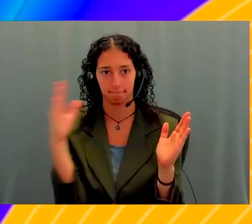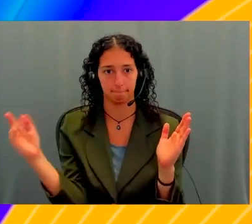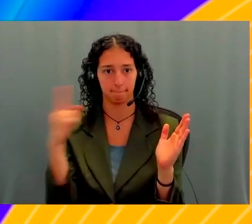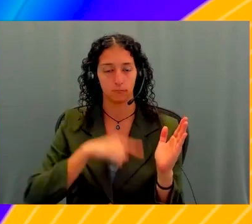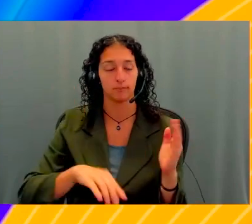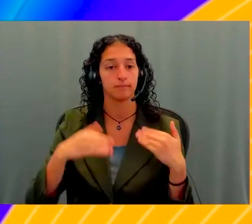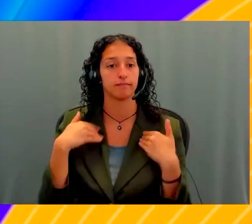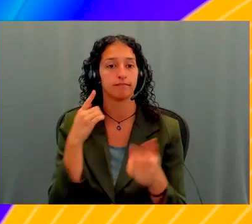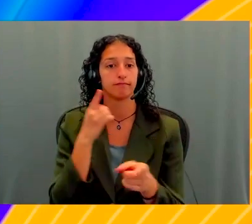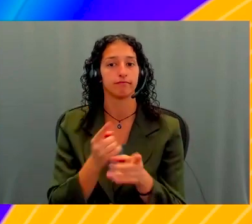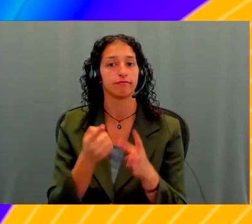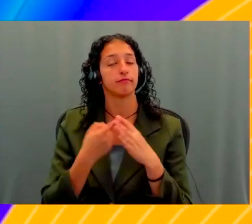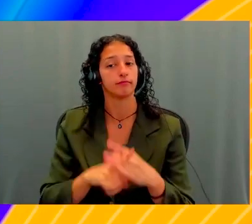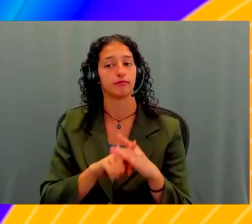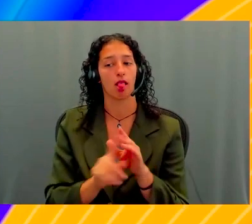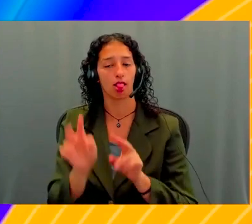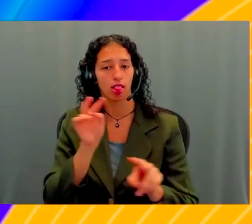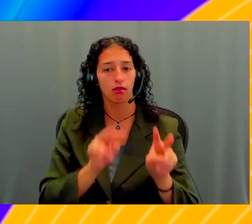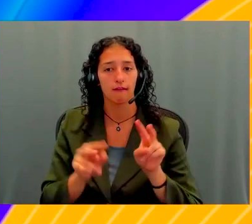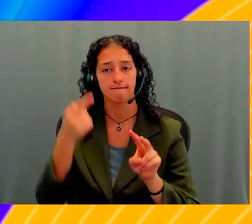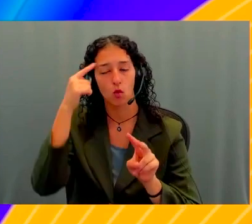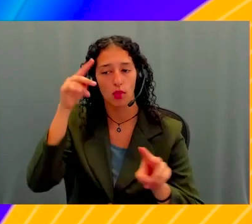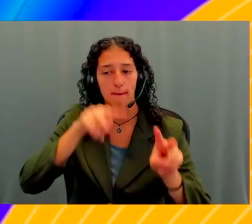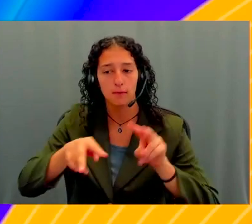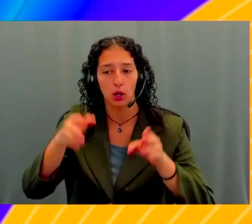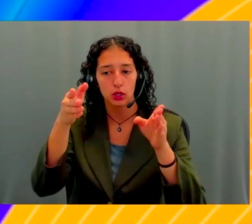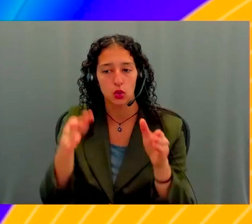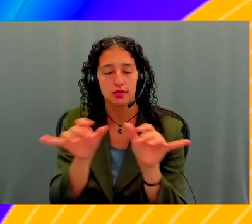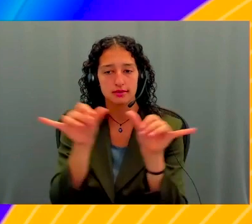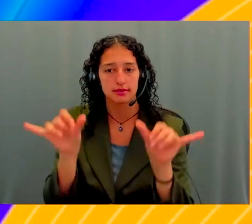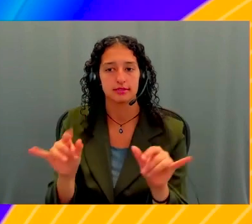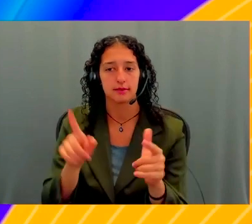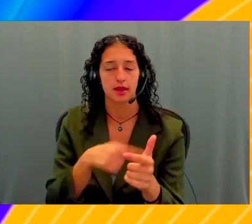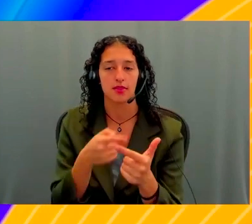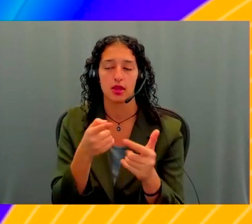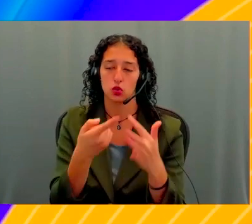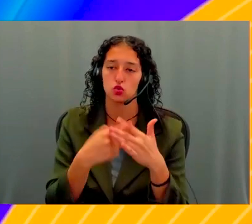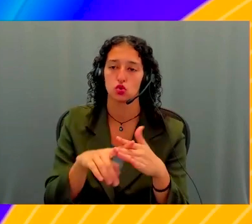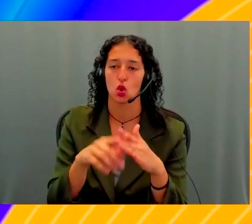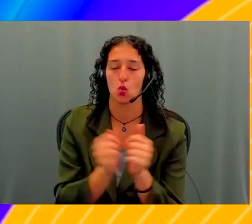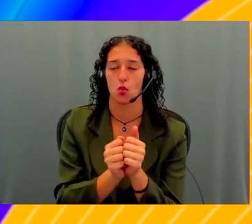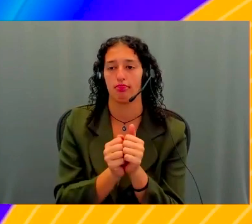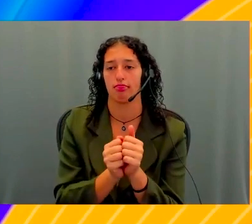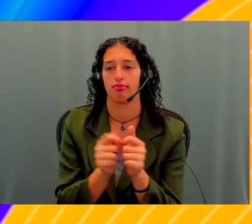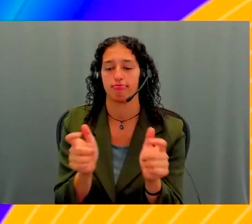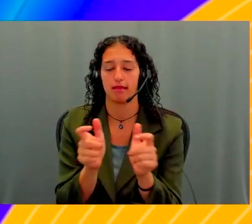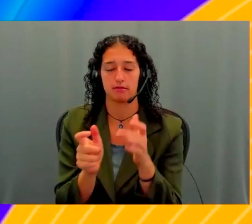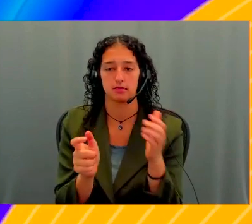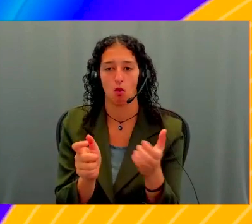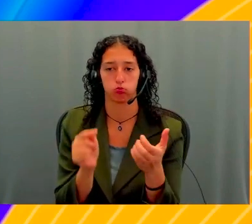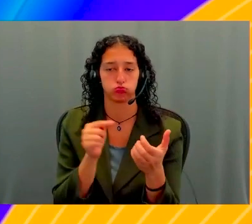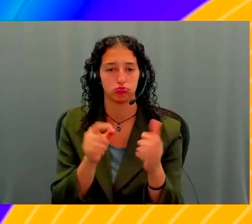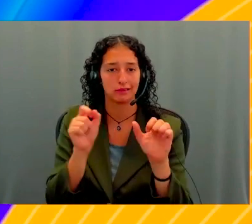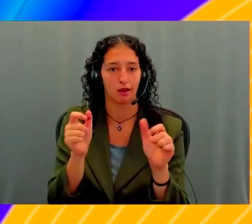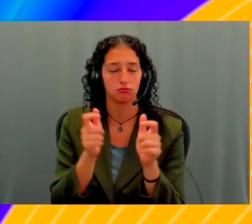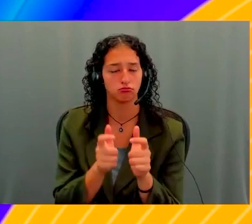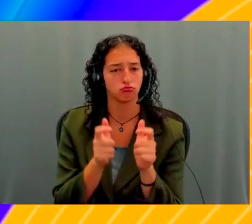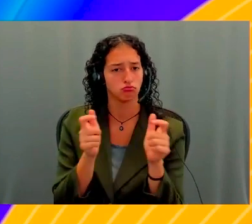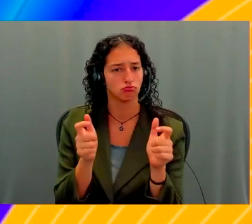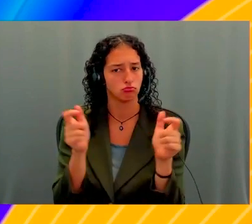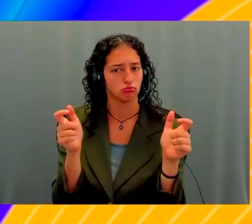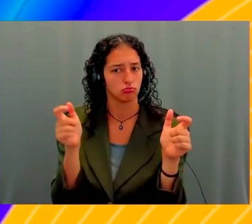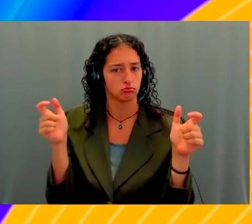for a monitoring system, an end-to-end one, you start with Monitron. You start small, you can scale up easily. You already have your sensors